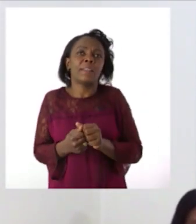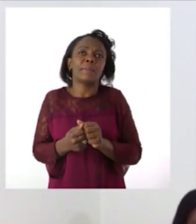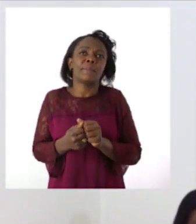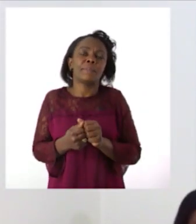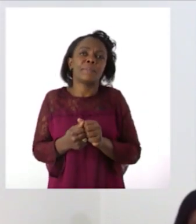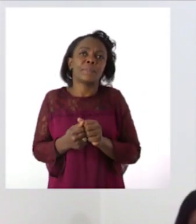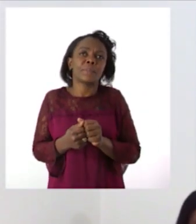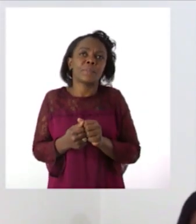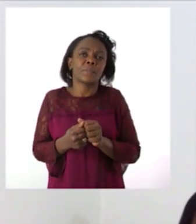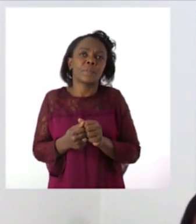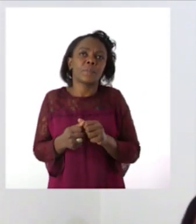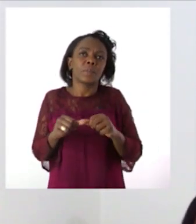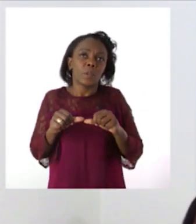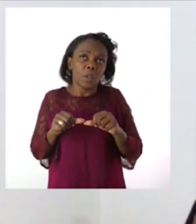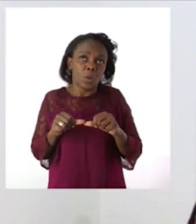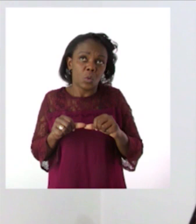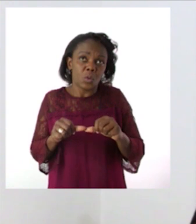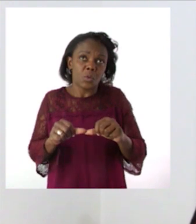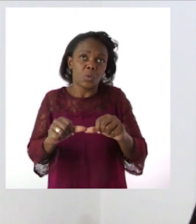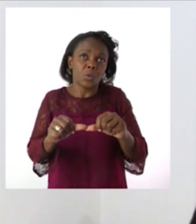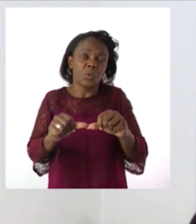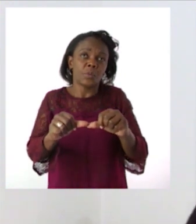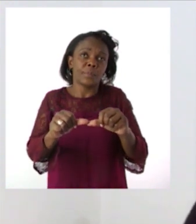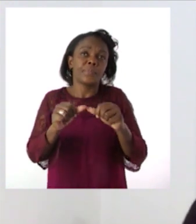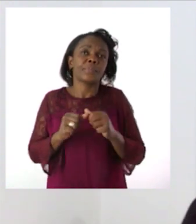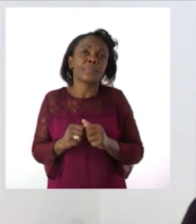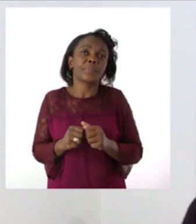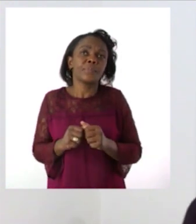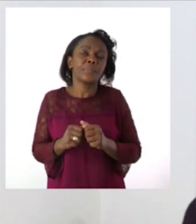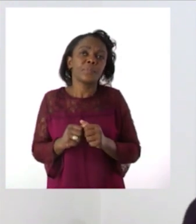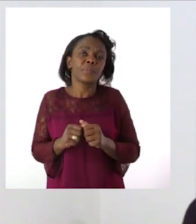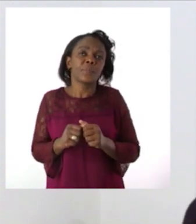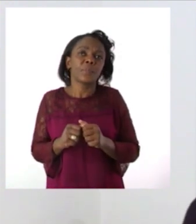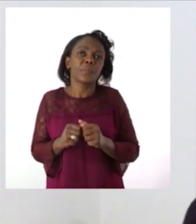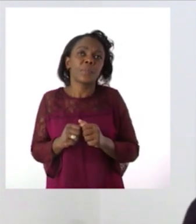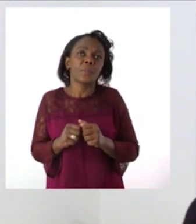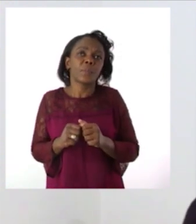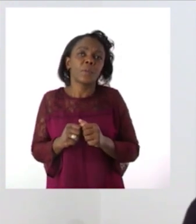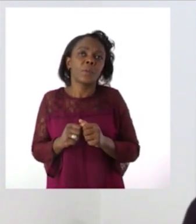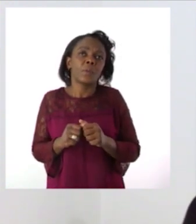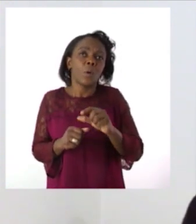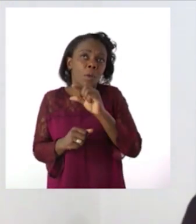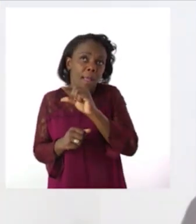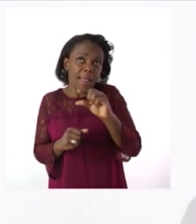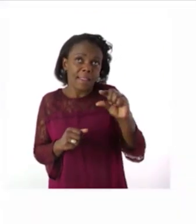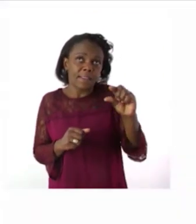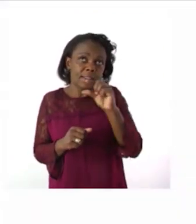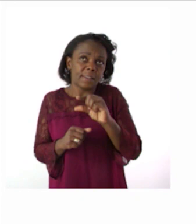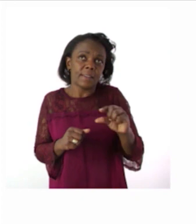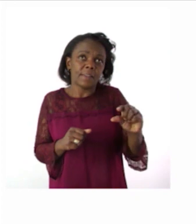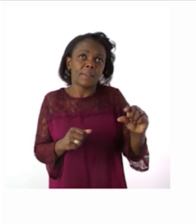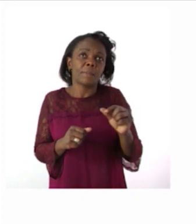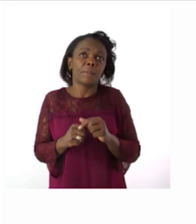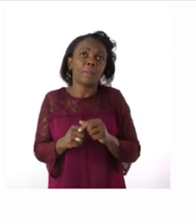you to do, number 2, 3, 4. But I can see there's something which is very tricky there. But I hope you will get it. On